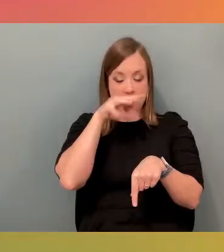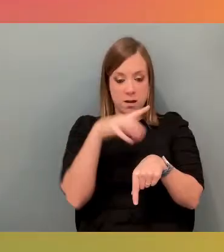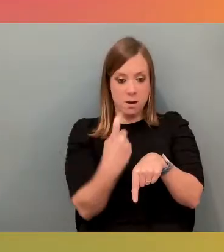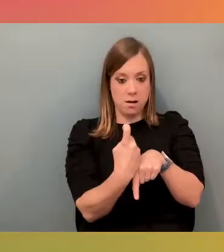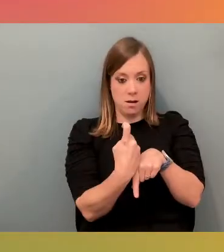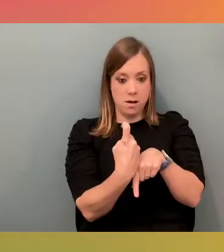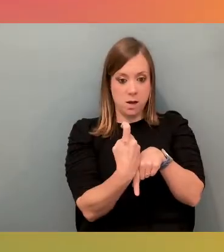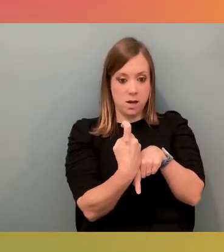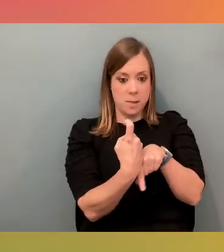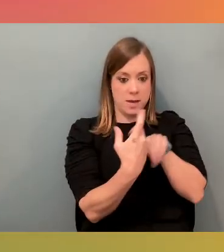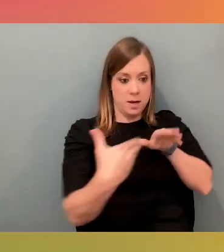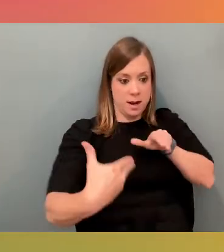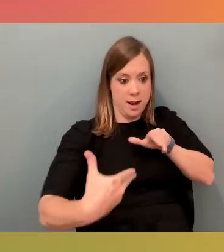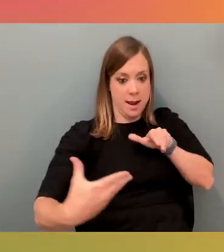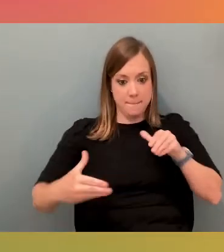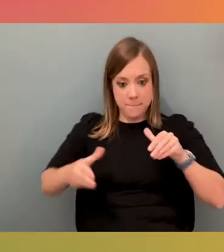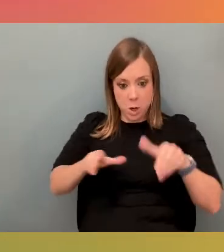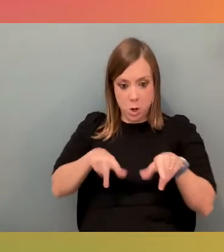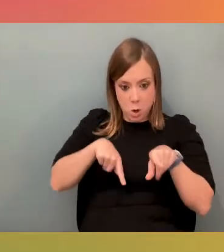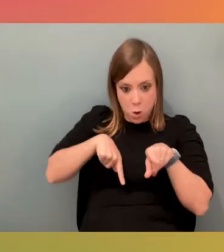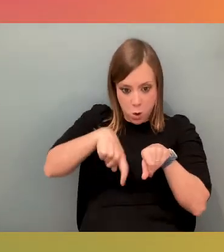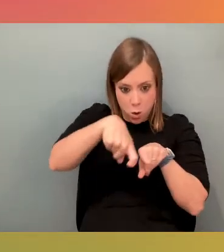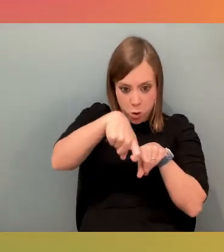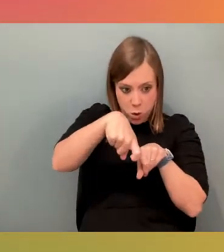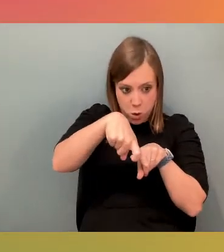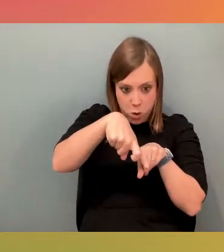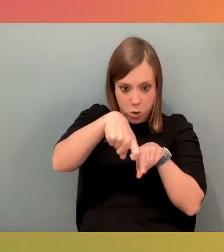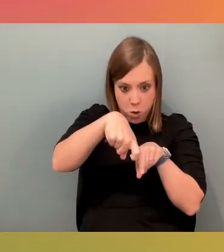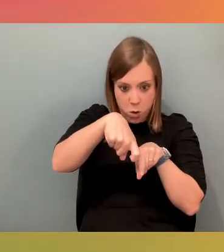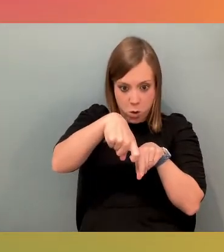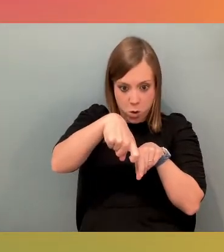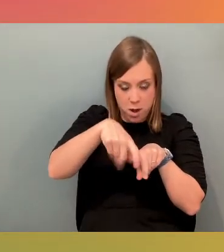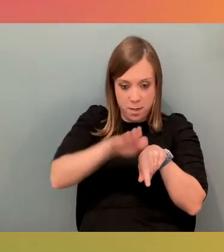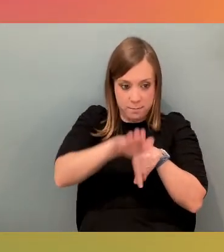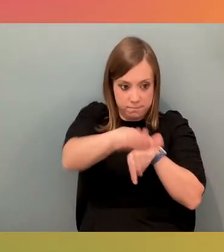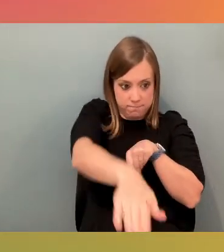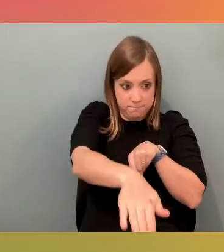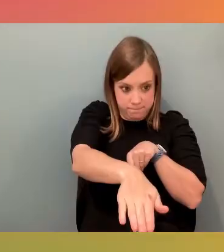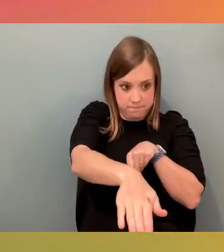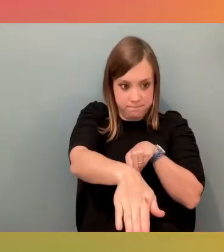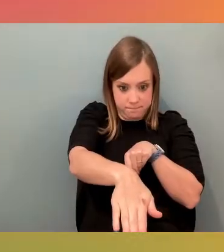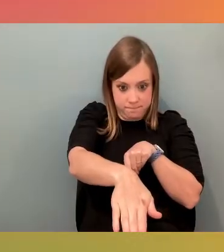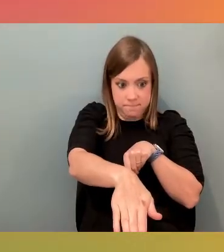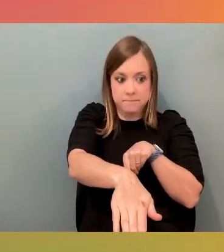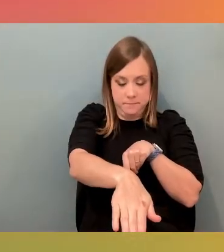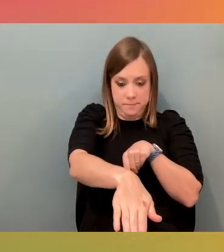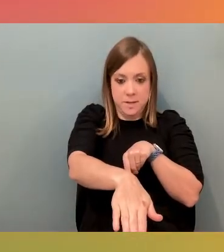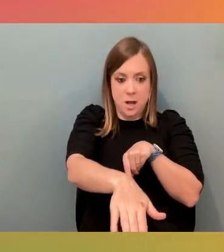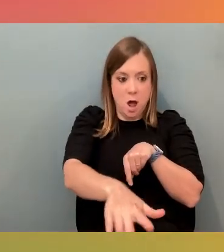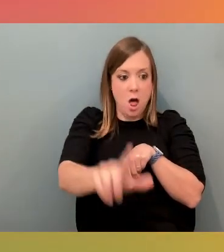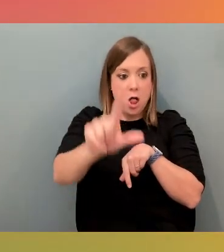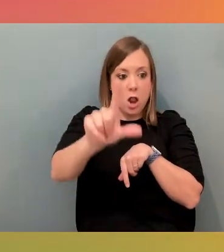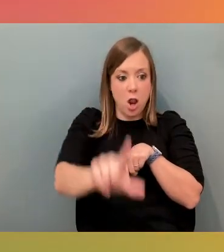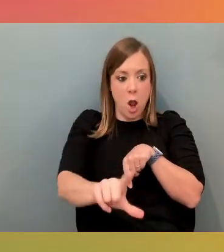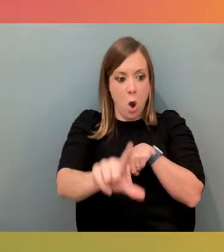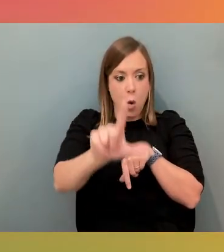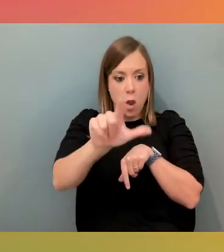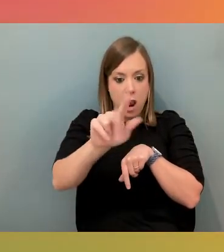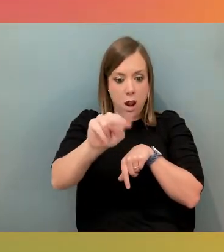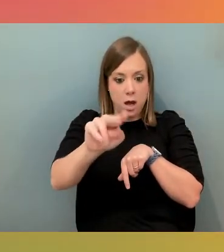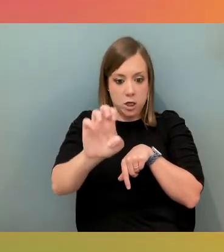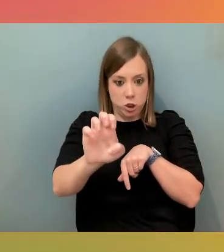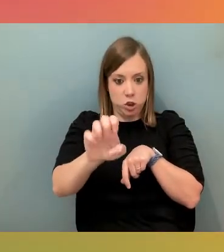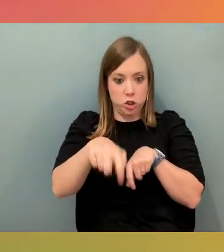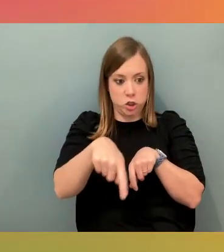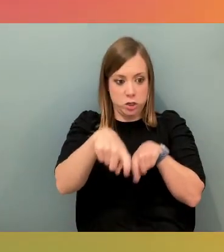Square the hip, draw knee to nose, high plank. Step it forward as we make our way to a low lunge. We've been here before. We're just